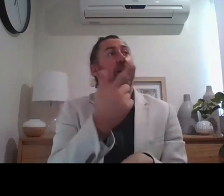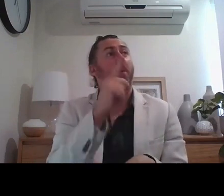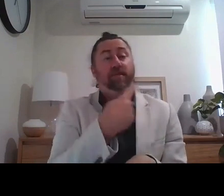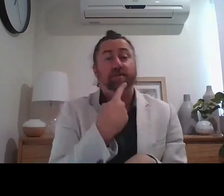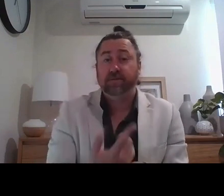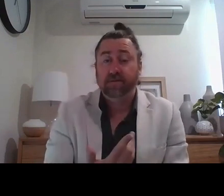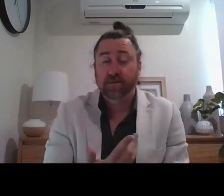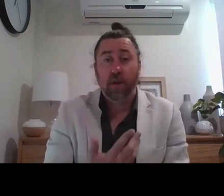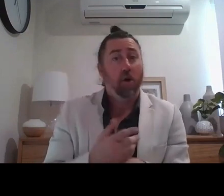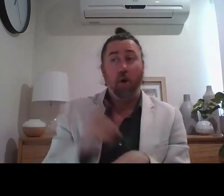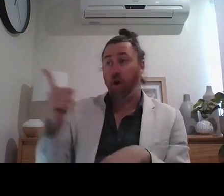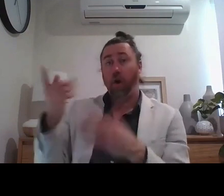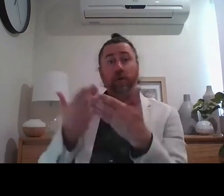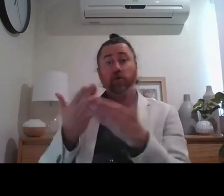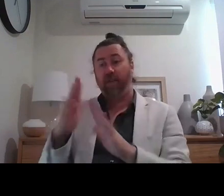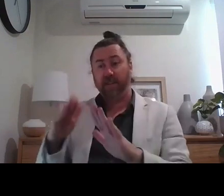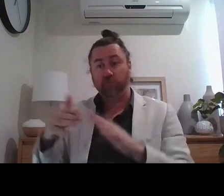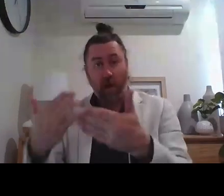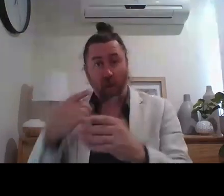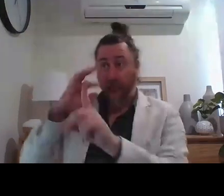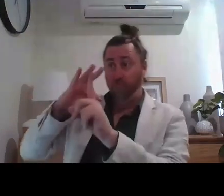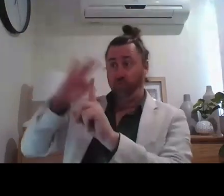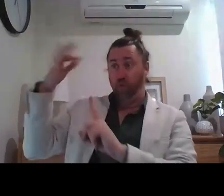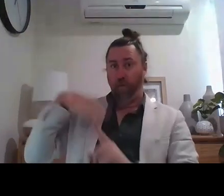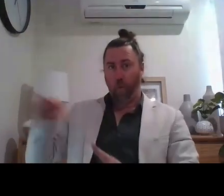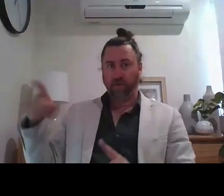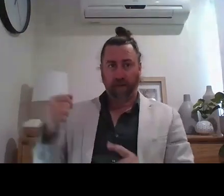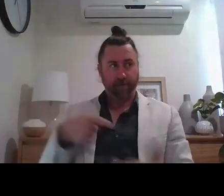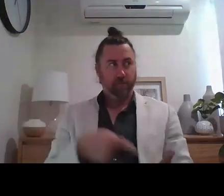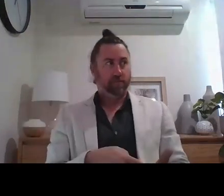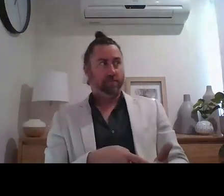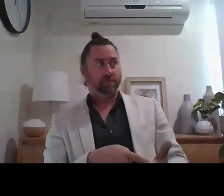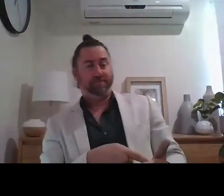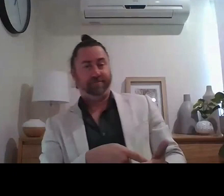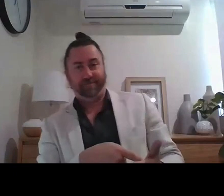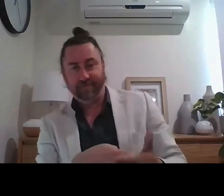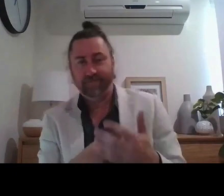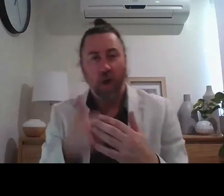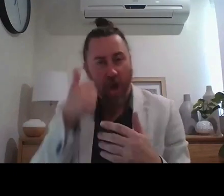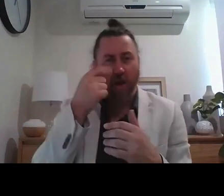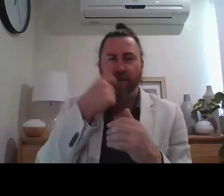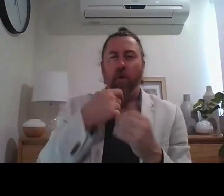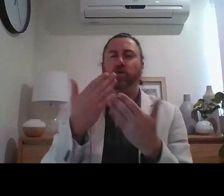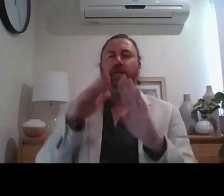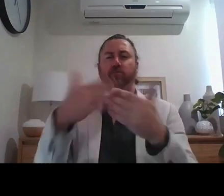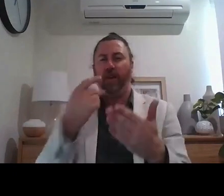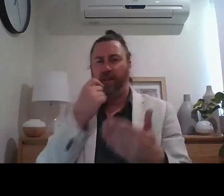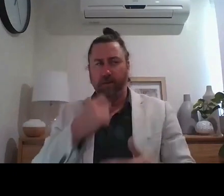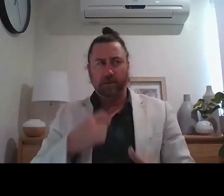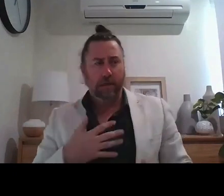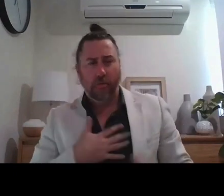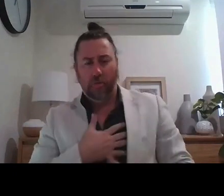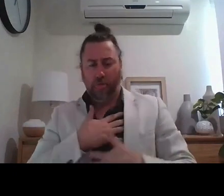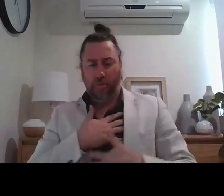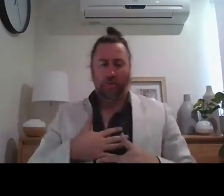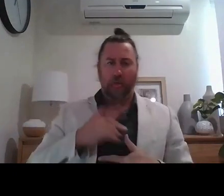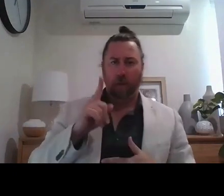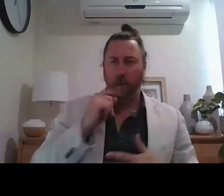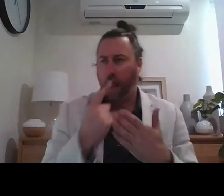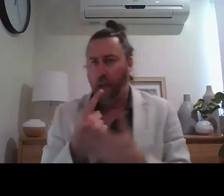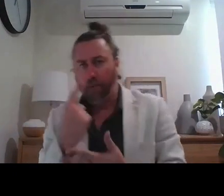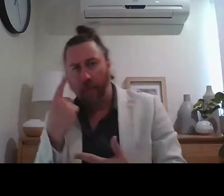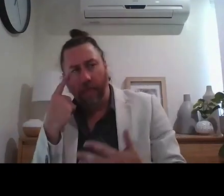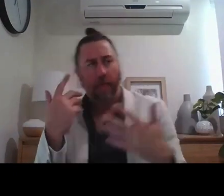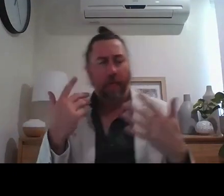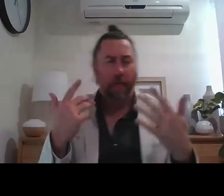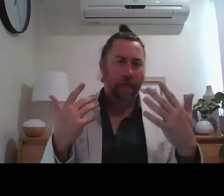as an aged care system? I know there's a degree of apprehension by some providers about the unknown, and it is a significant